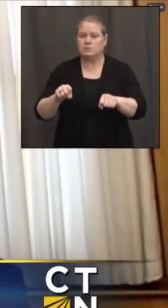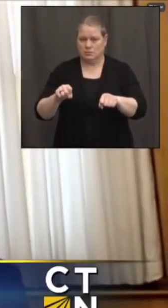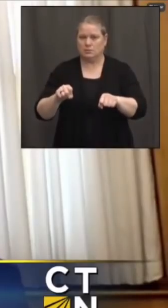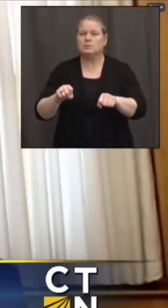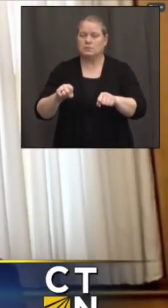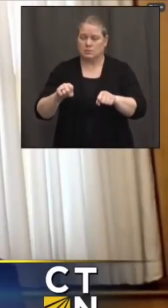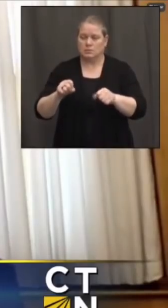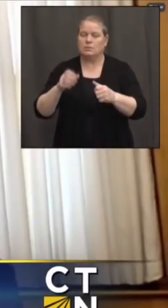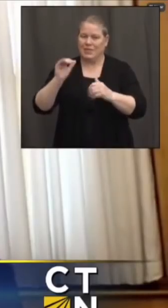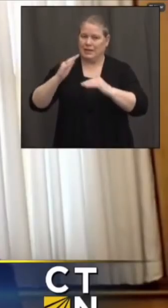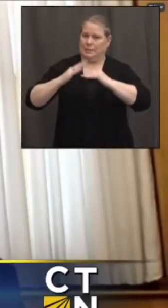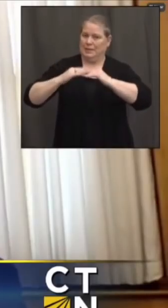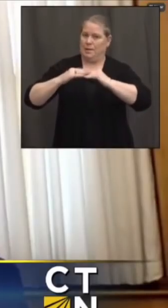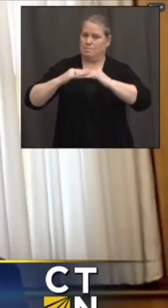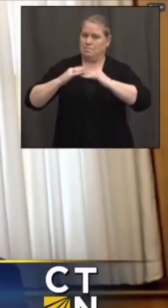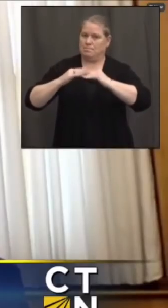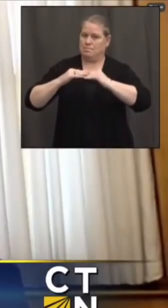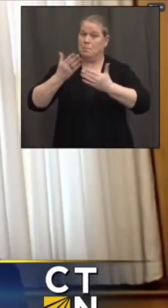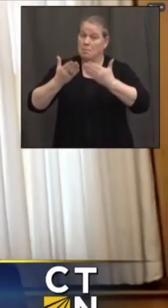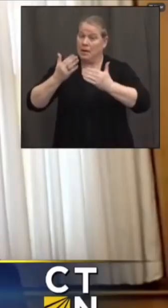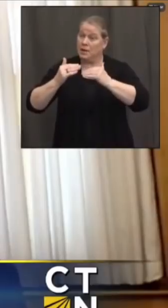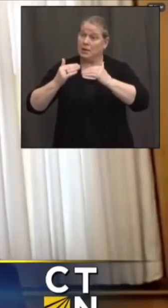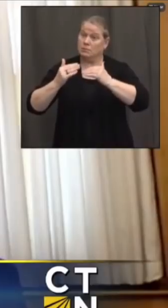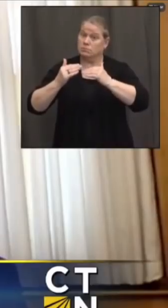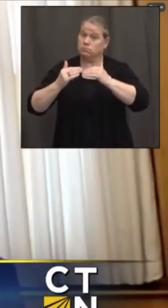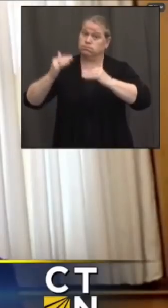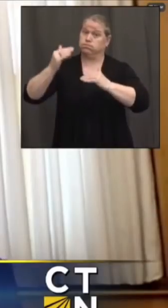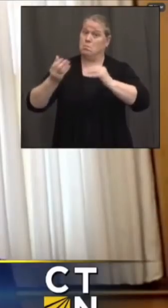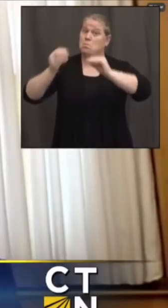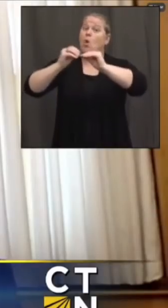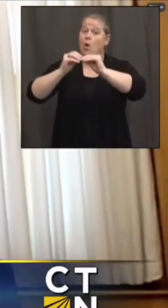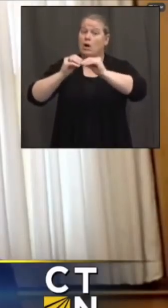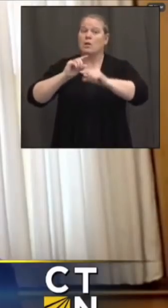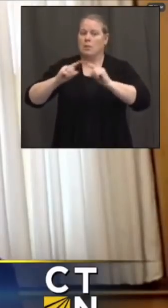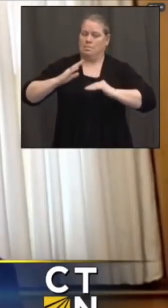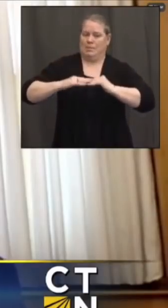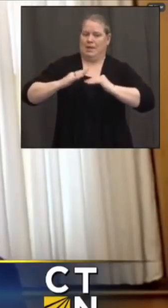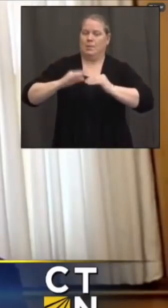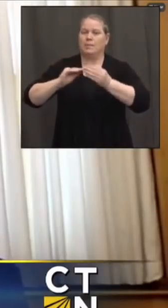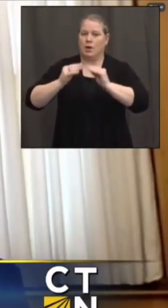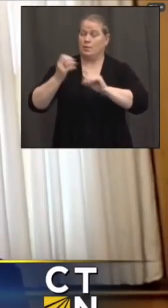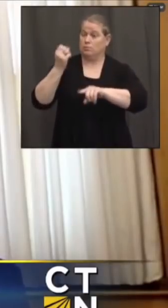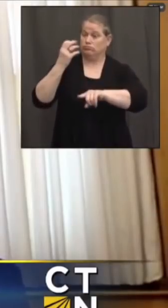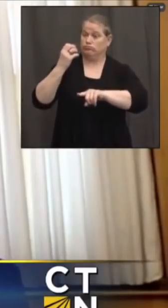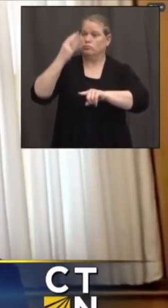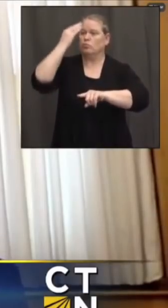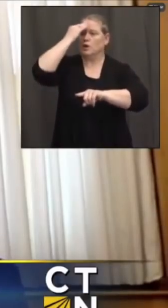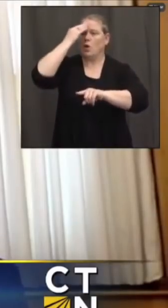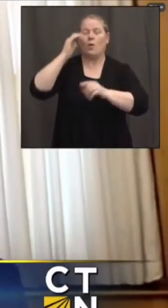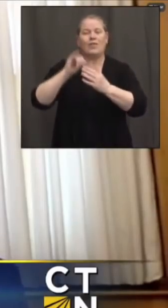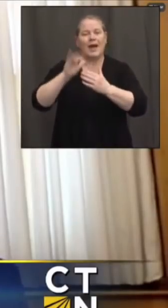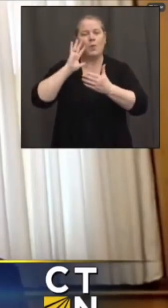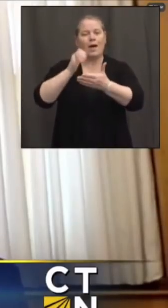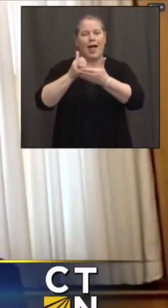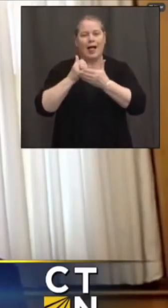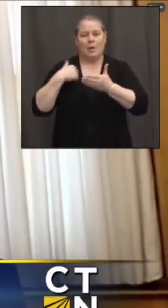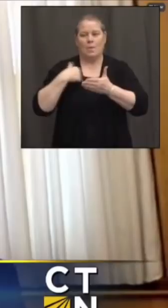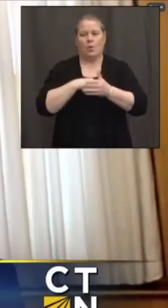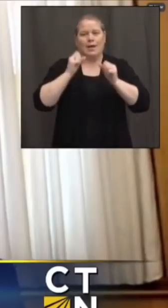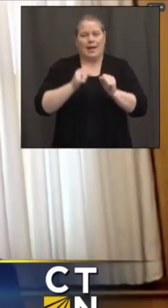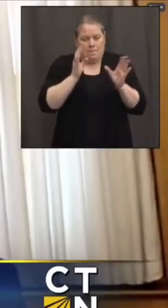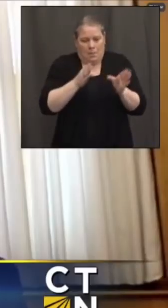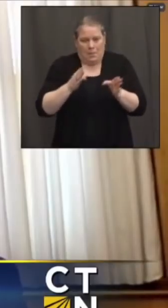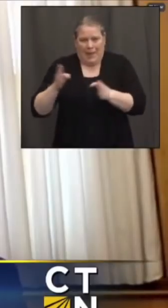number. So that's very helpful in terms of us being able to provide, better headlights for our providers about what